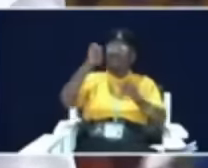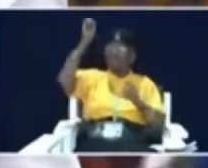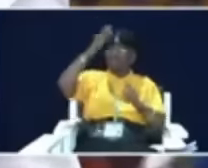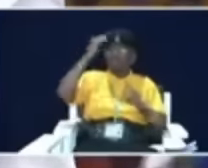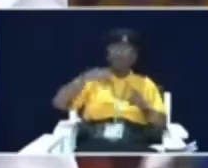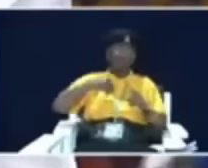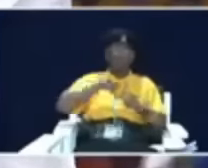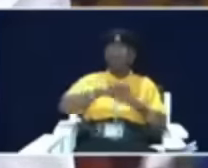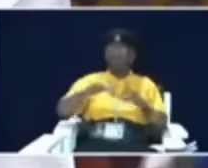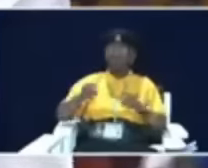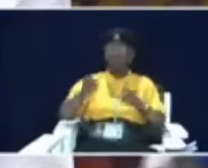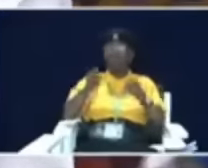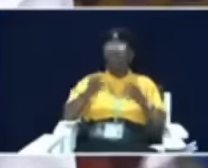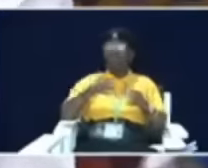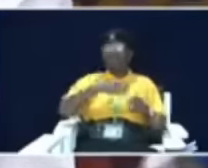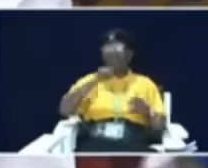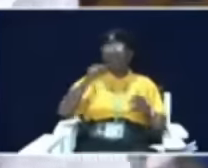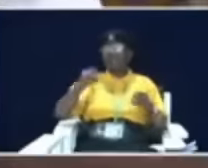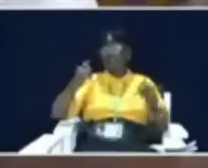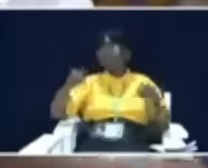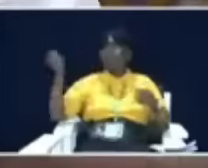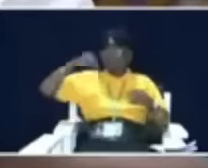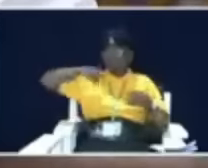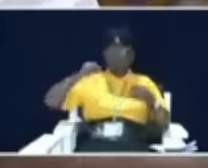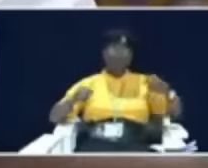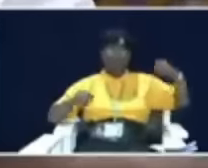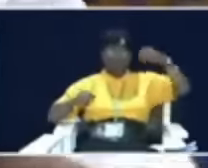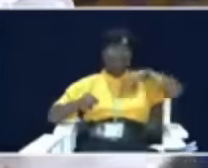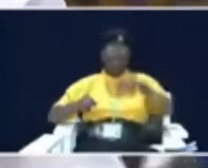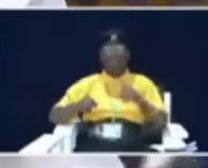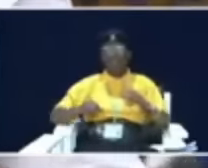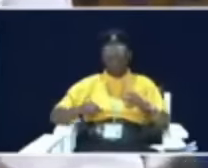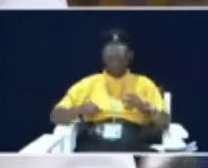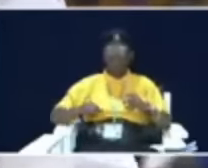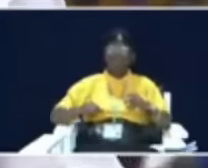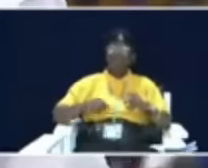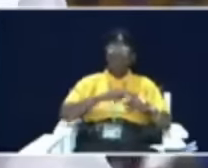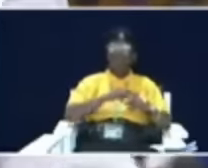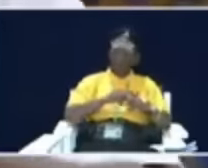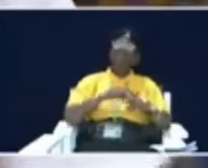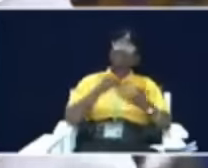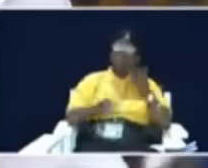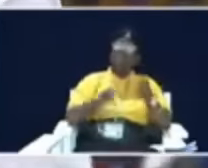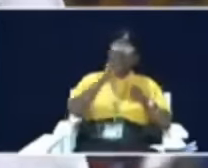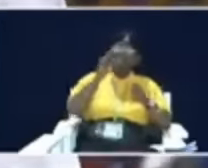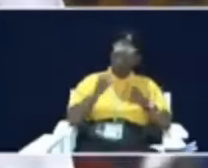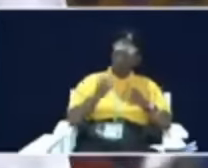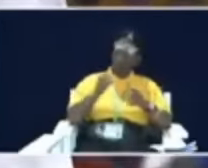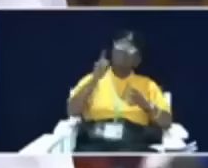or twice a year when I want to praise him. And then I wear